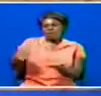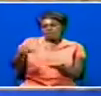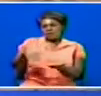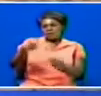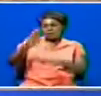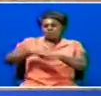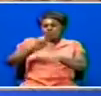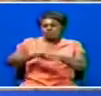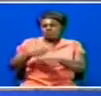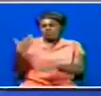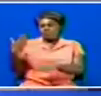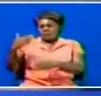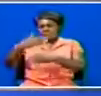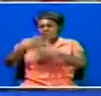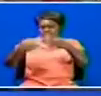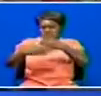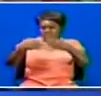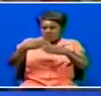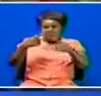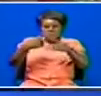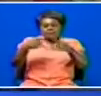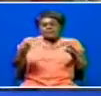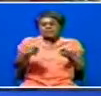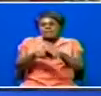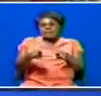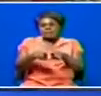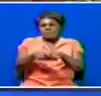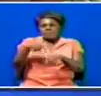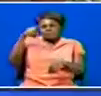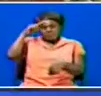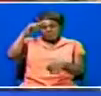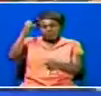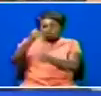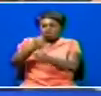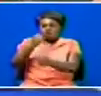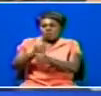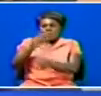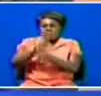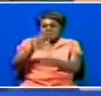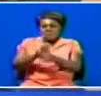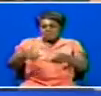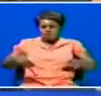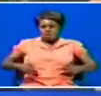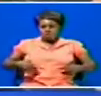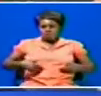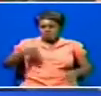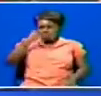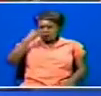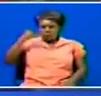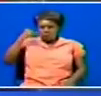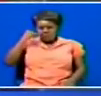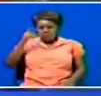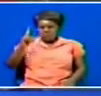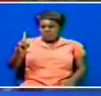environmentally friendly tools of construction, but is also a source of employment for many youth in Kariobangi, where one